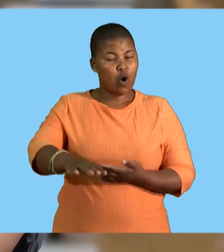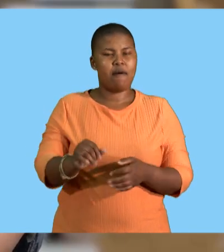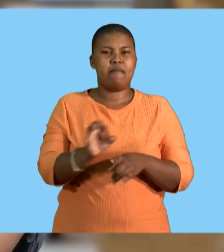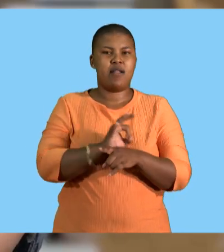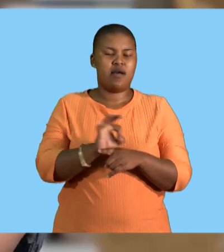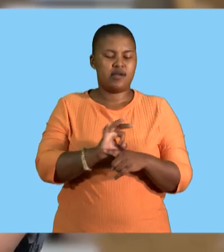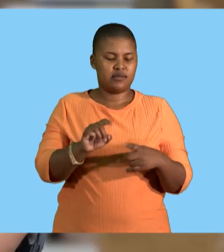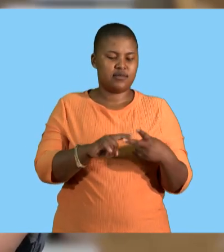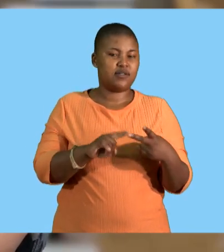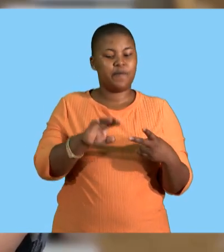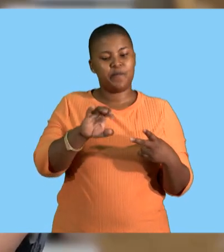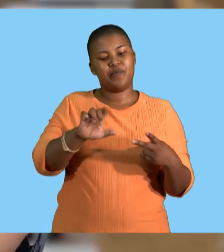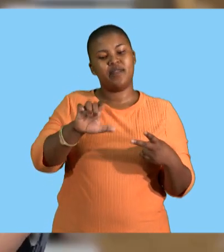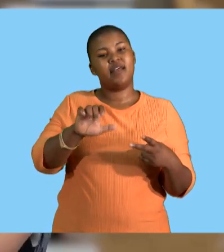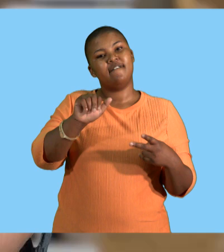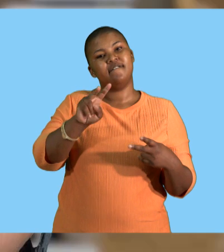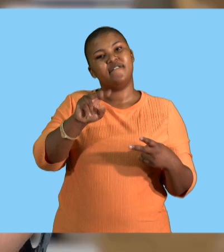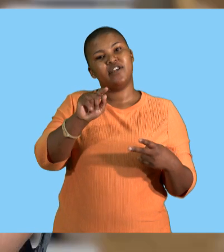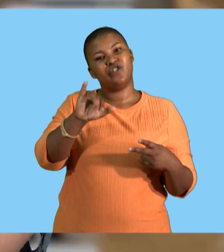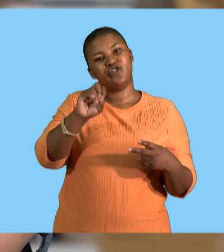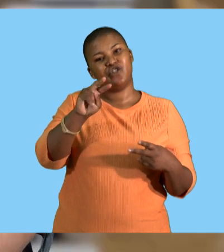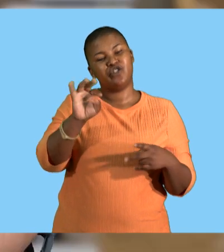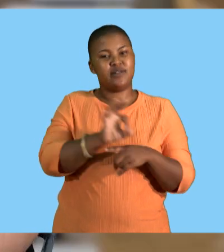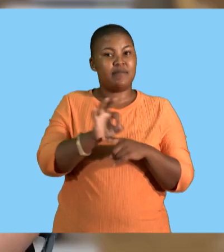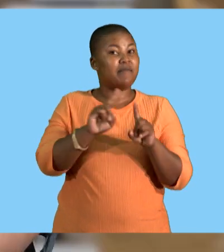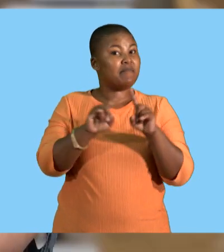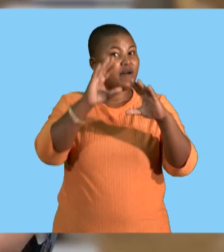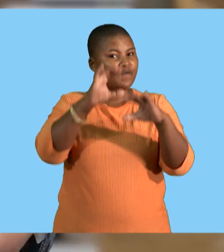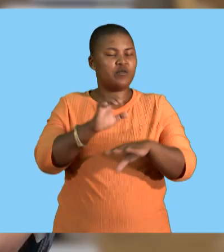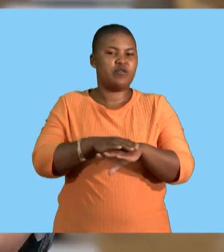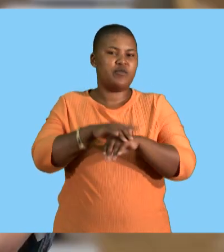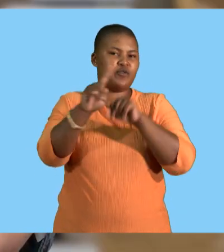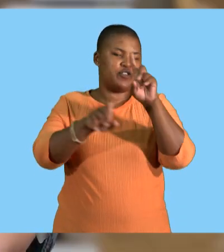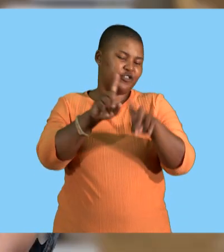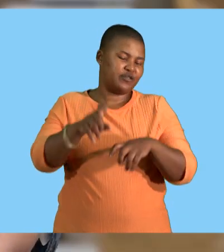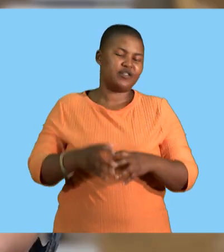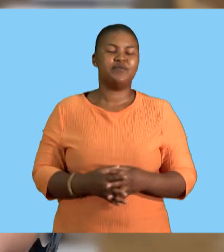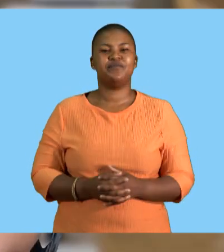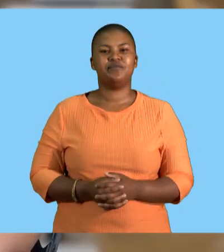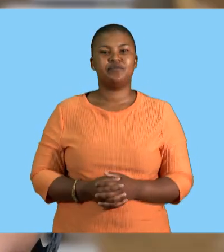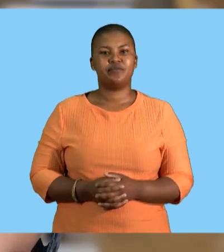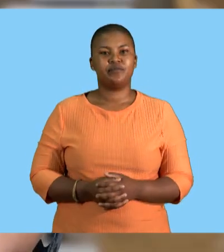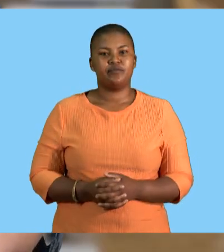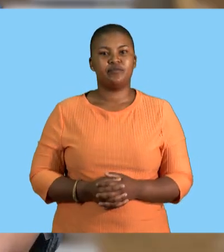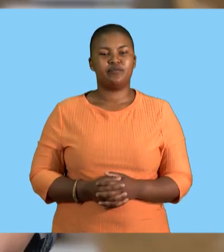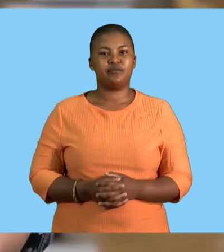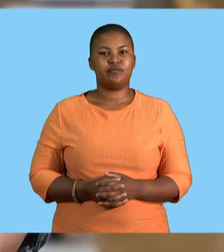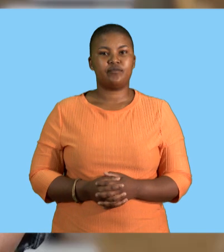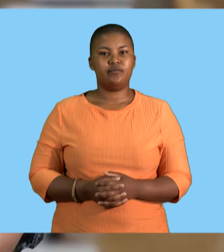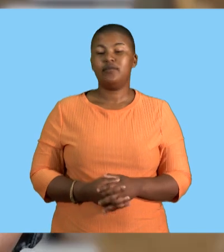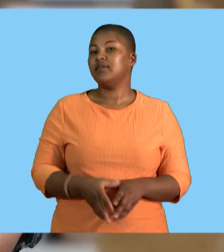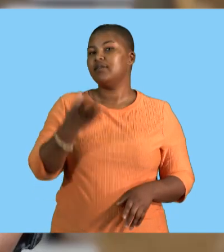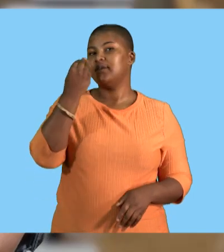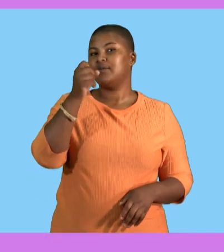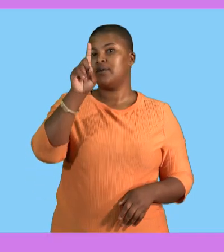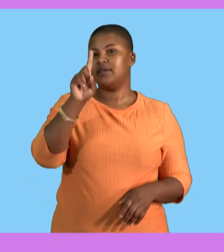and elevation plans, but we're doing practice and application questions. Let's get to that. The practice